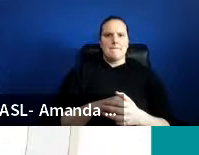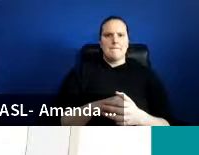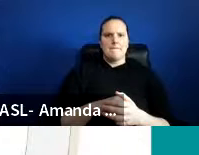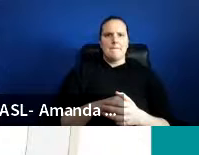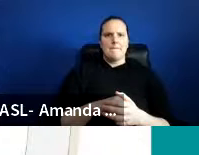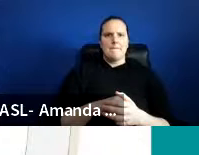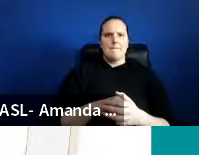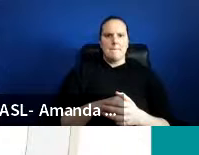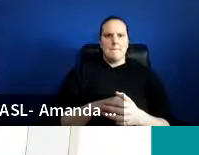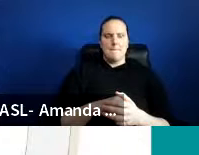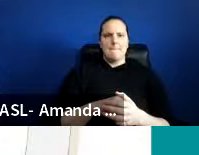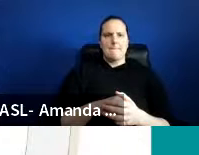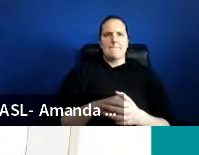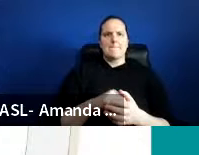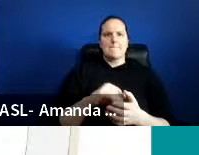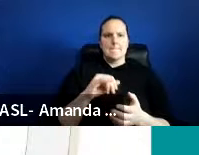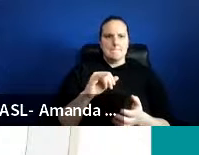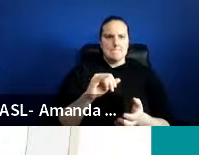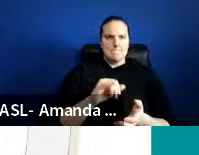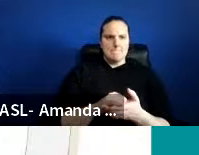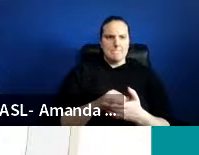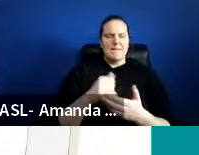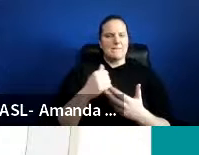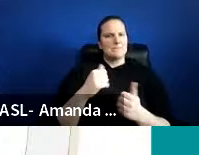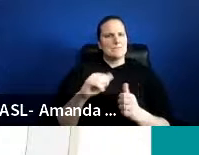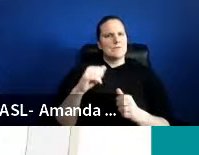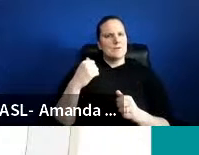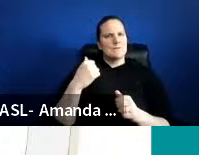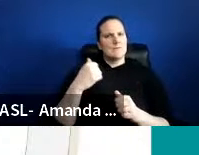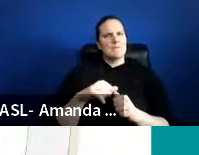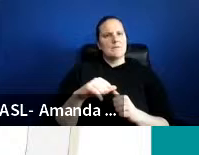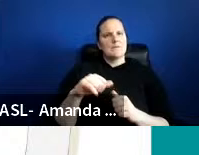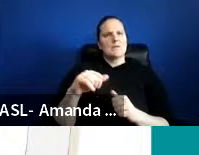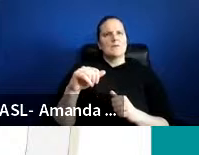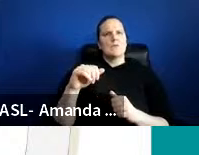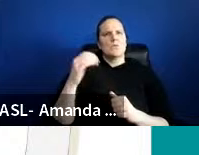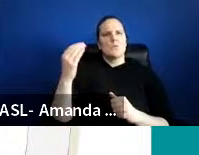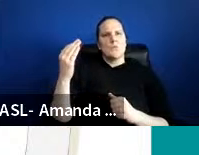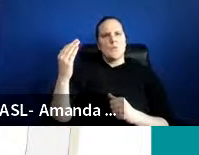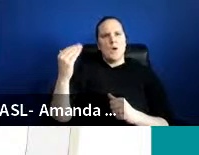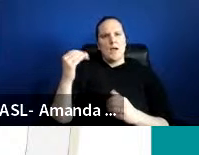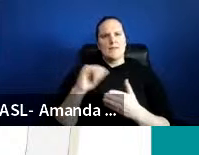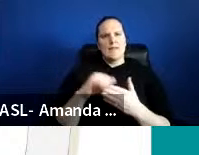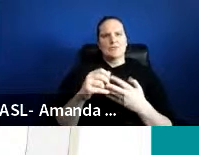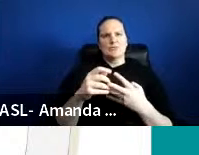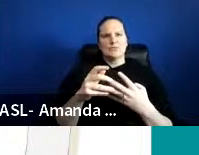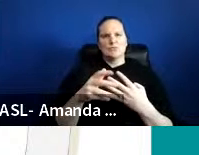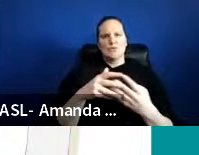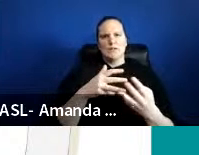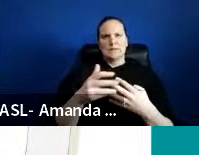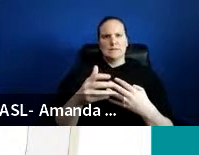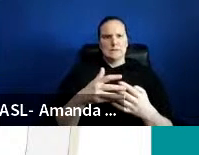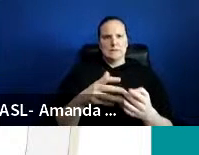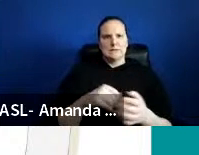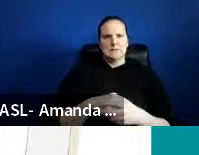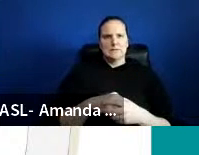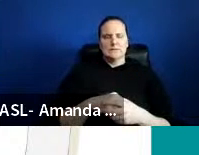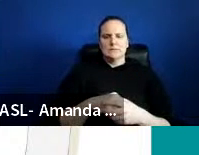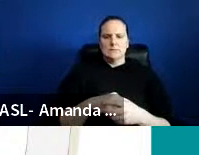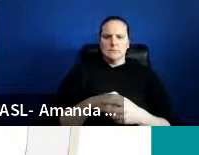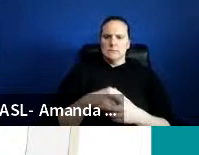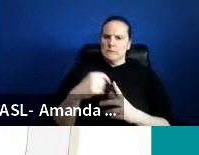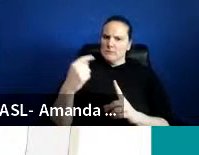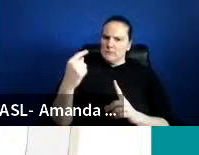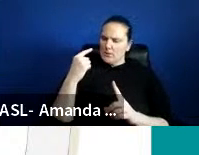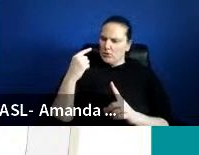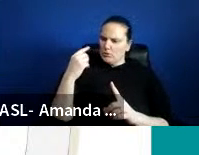yeah, I've been trying to remember, Nolan, why it's gray. I think it's a little bit tighter. The reason is that